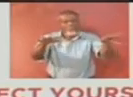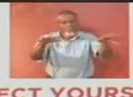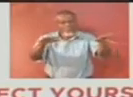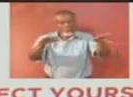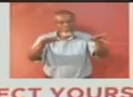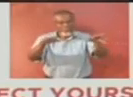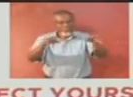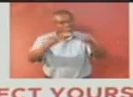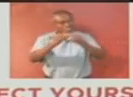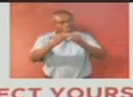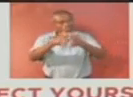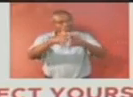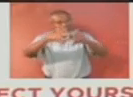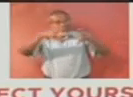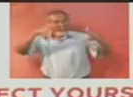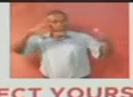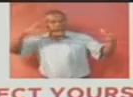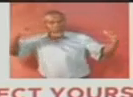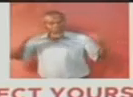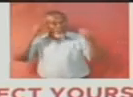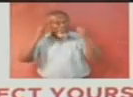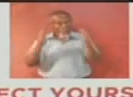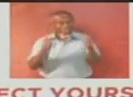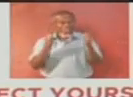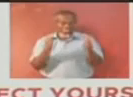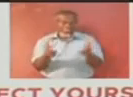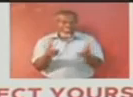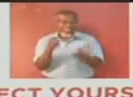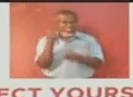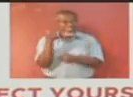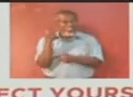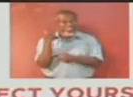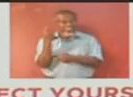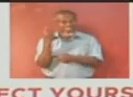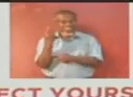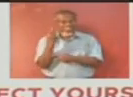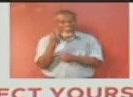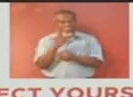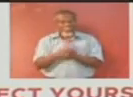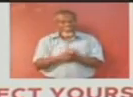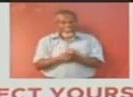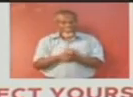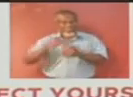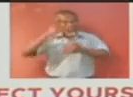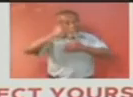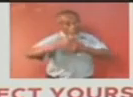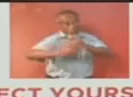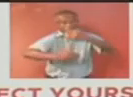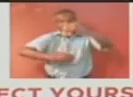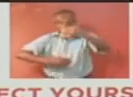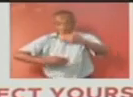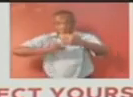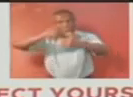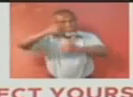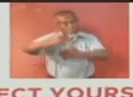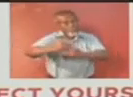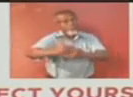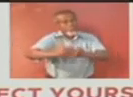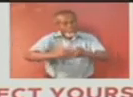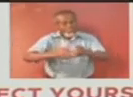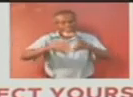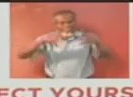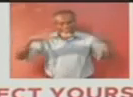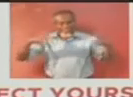in a short space of time, because that's how these transmissible illnesses work. That's what that exponential rise really